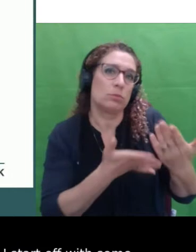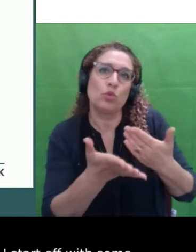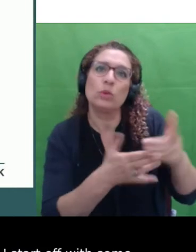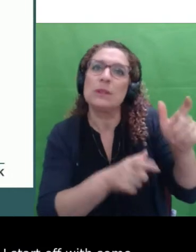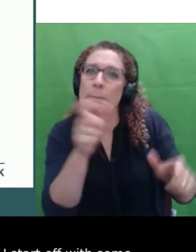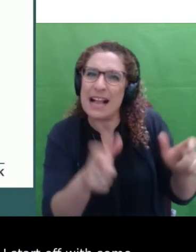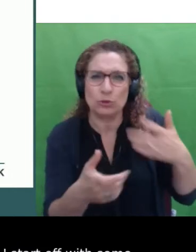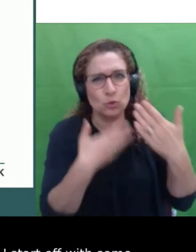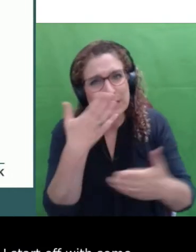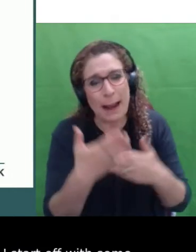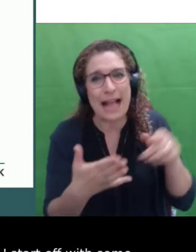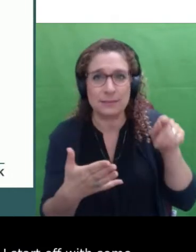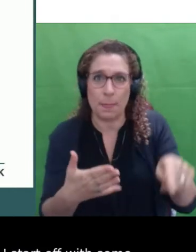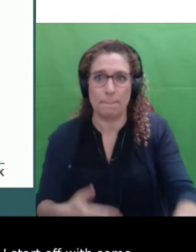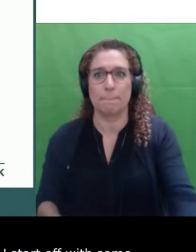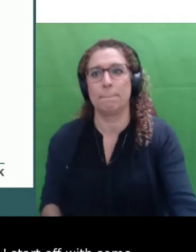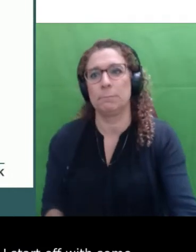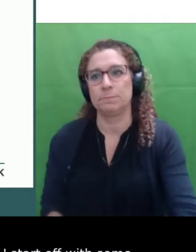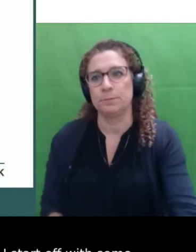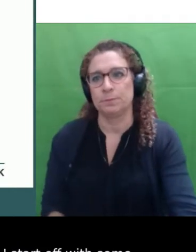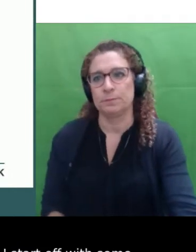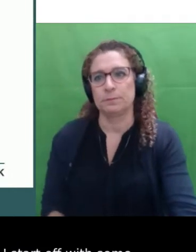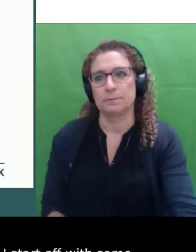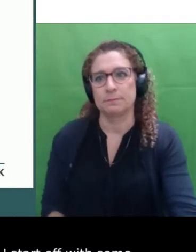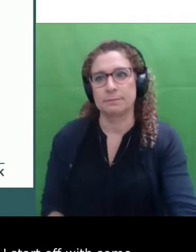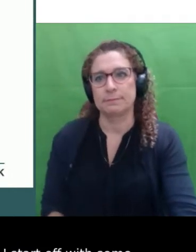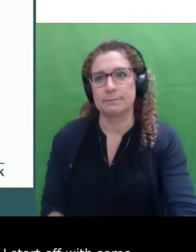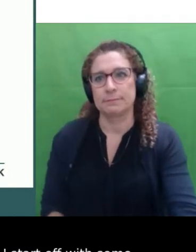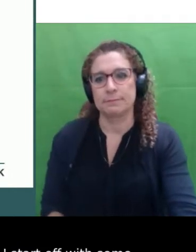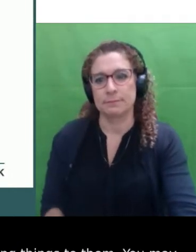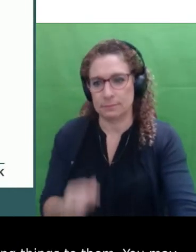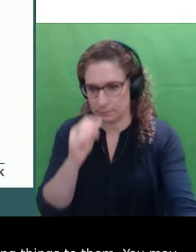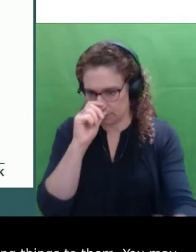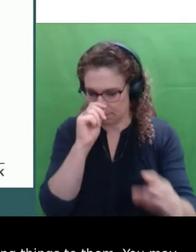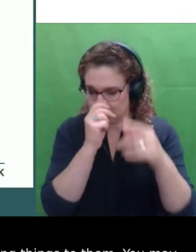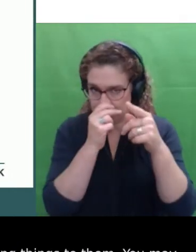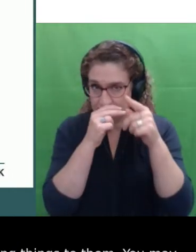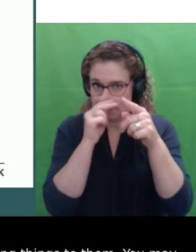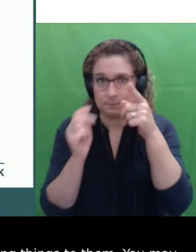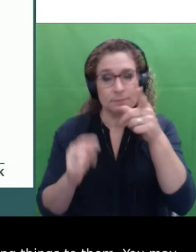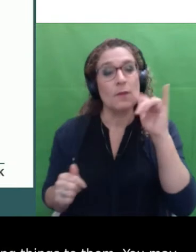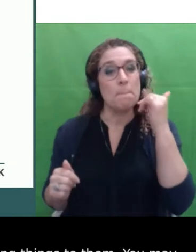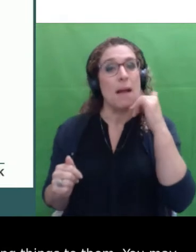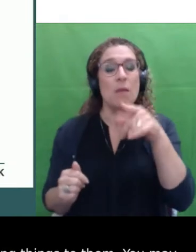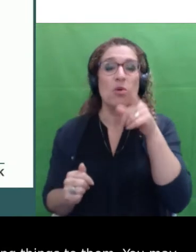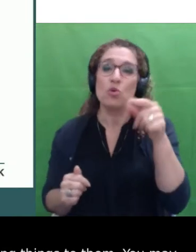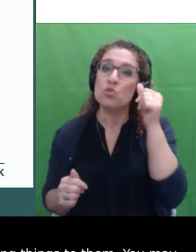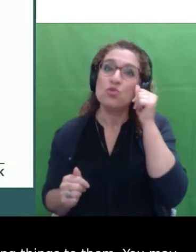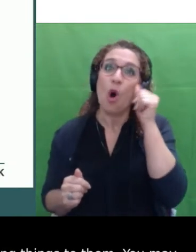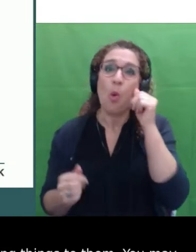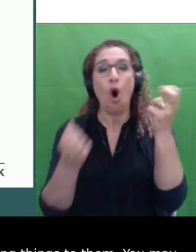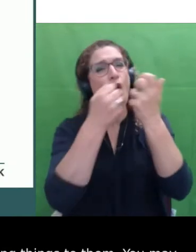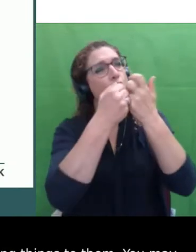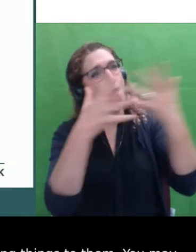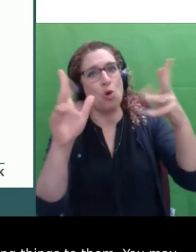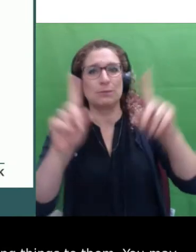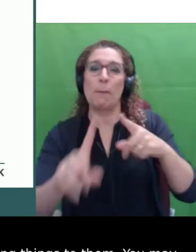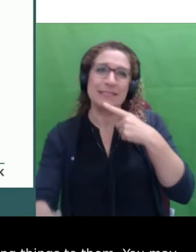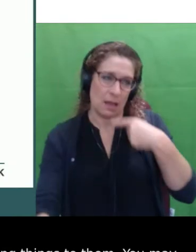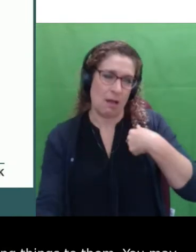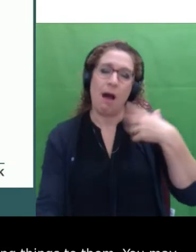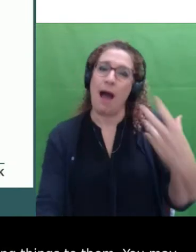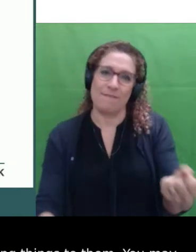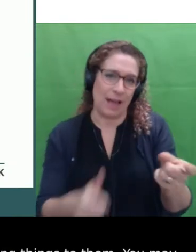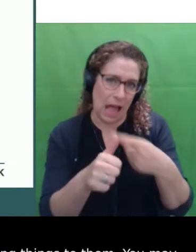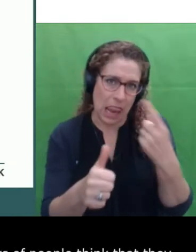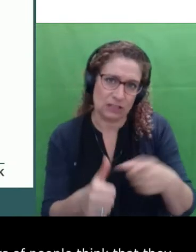things to them you may have experienced yourself and be aware that you know really lots and lots of people think that they have allergies themselves or that their children